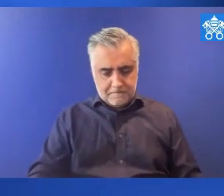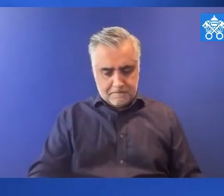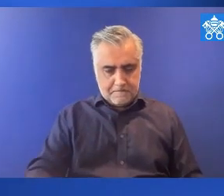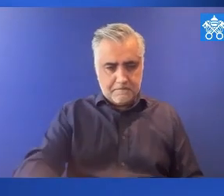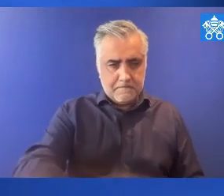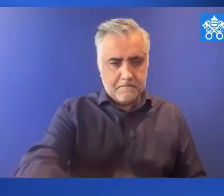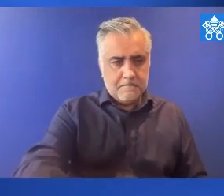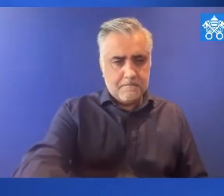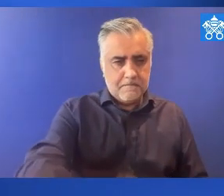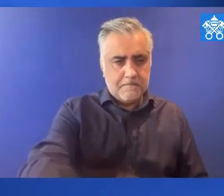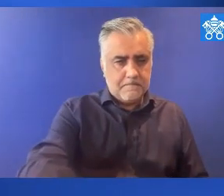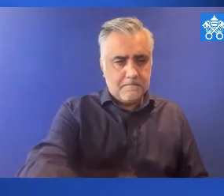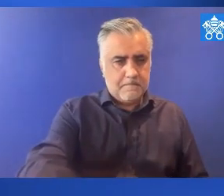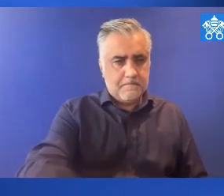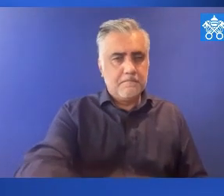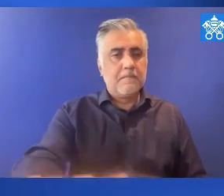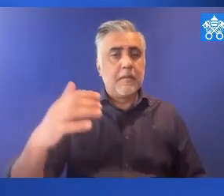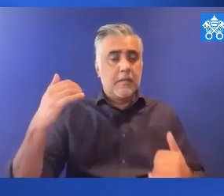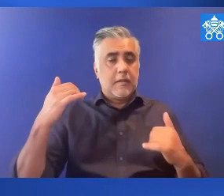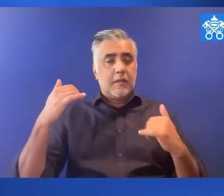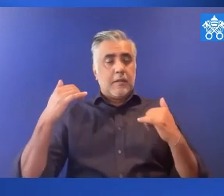and Polish.